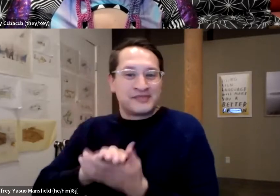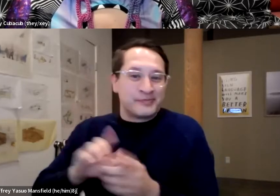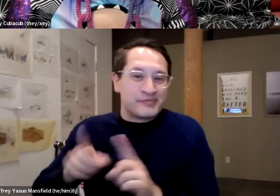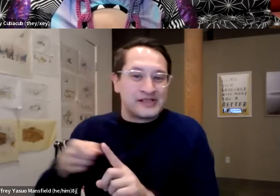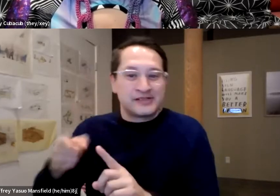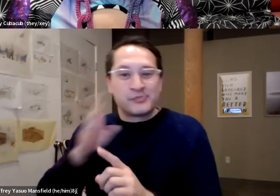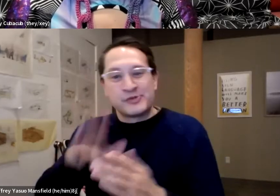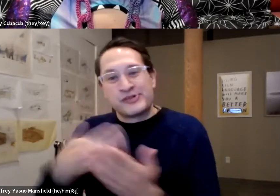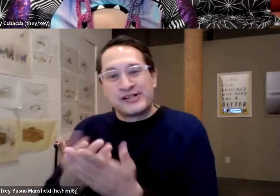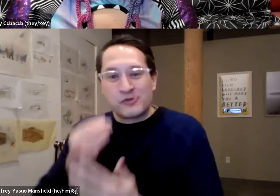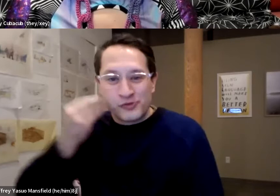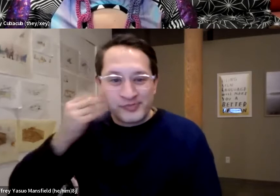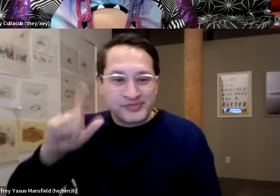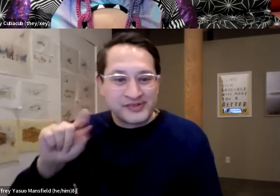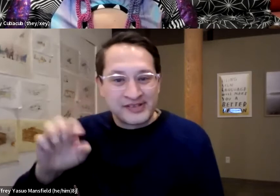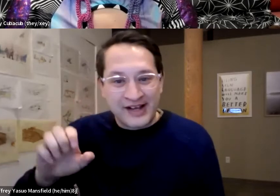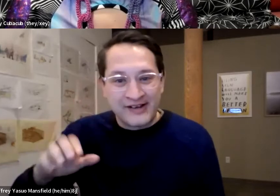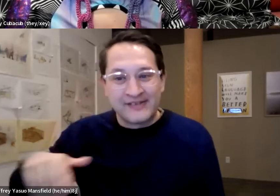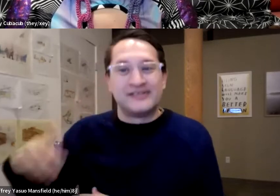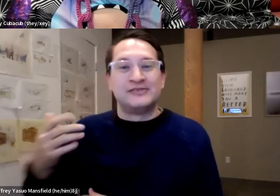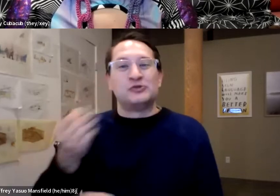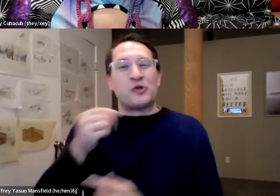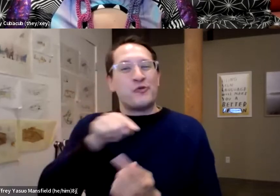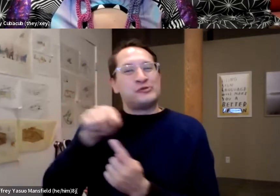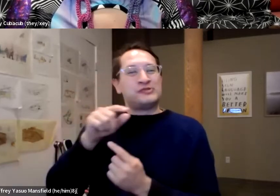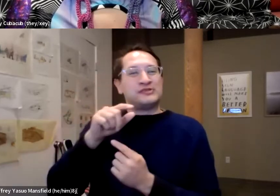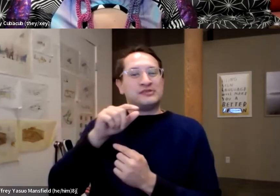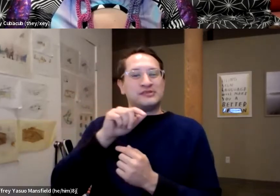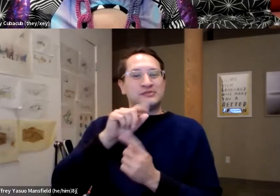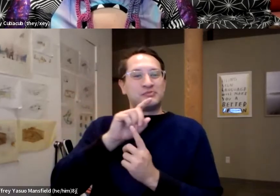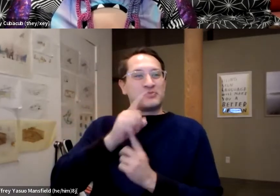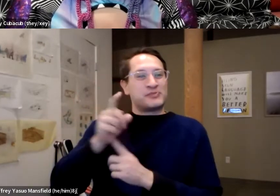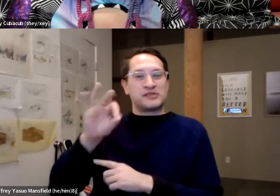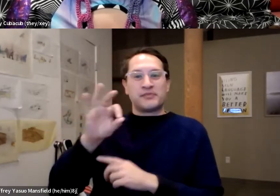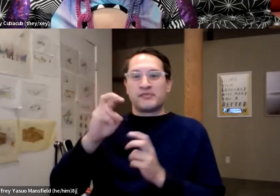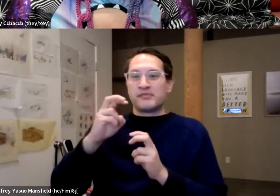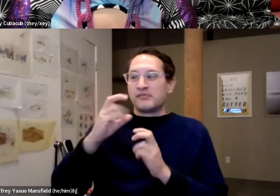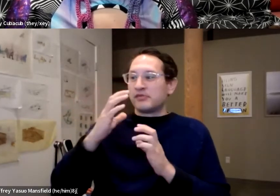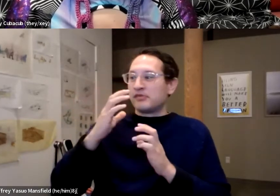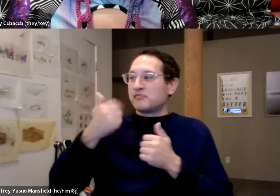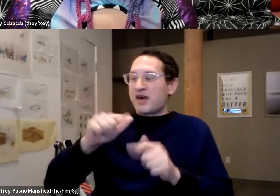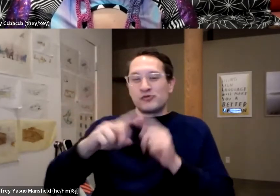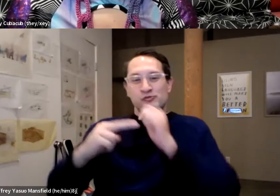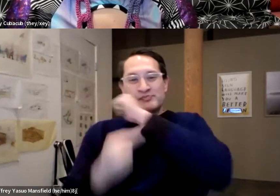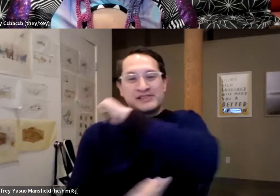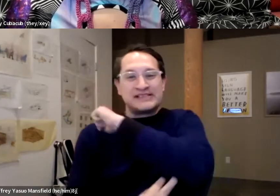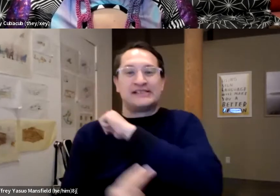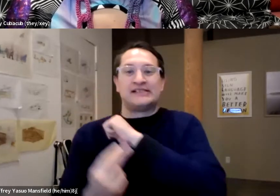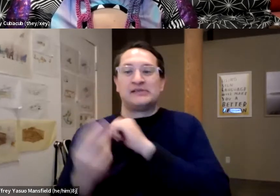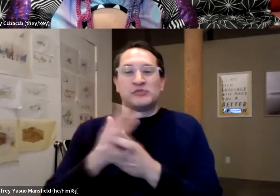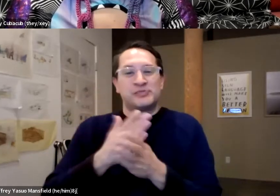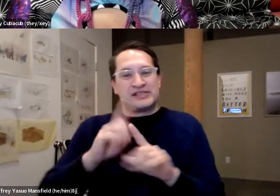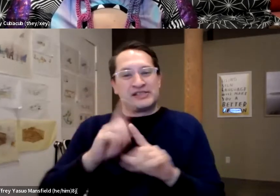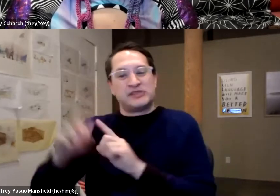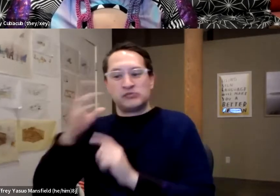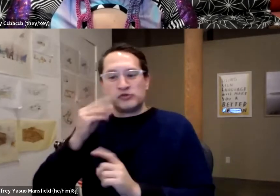to communicate to his wife when he would get home late from work. These are moments of